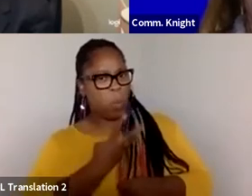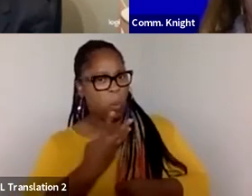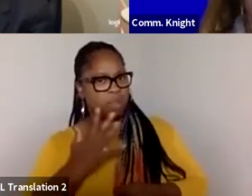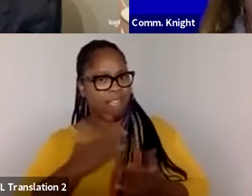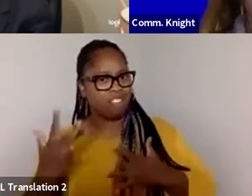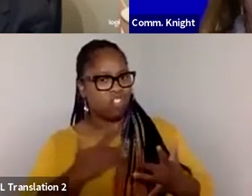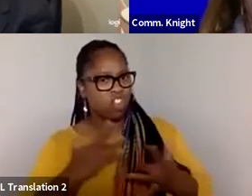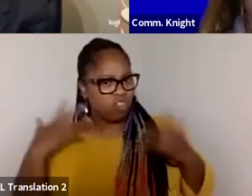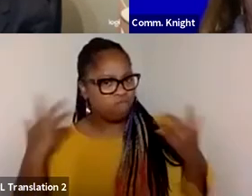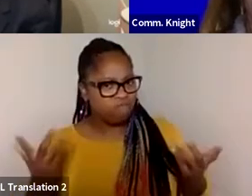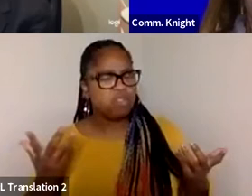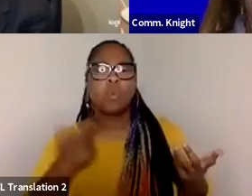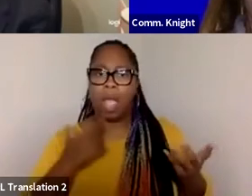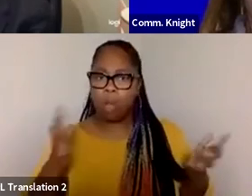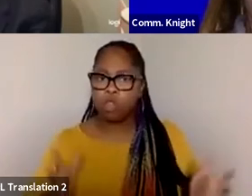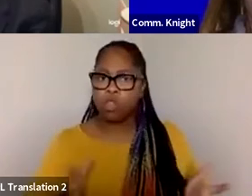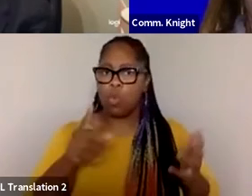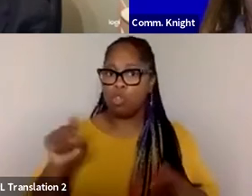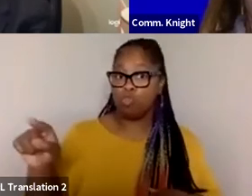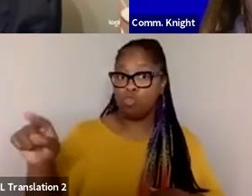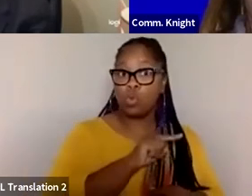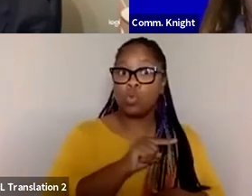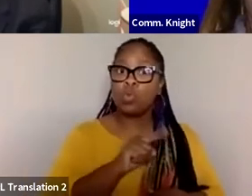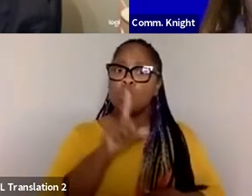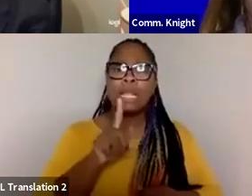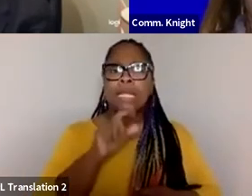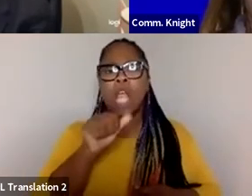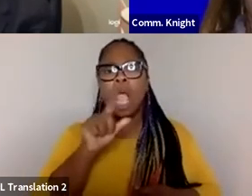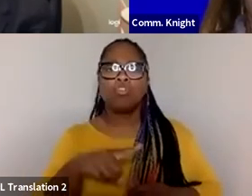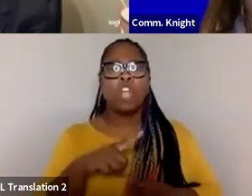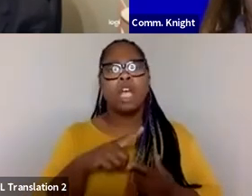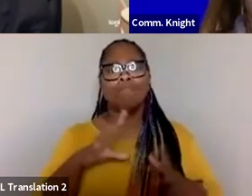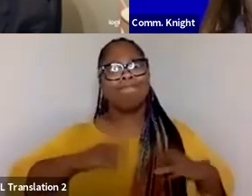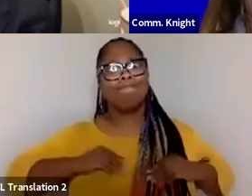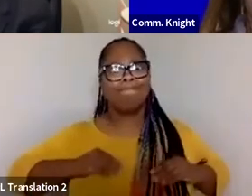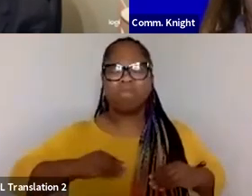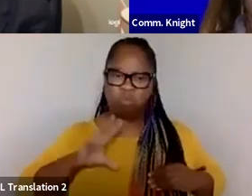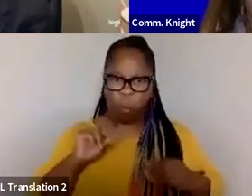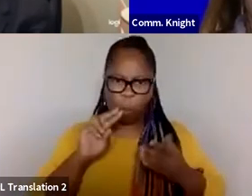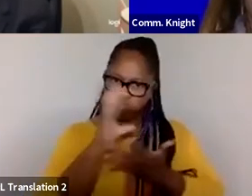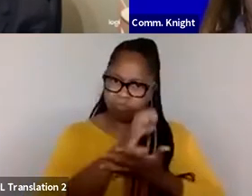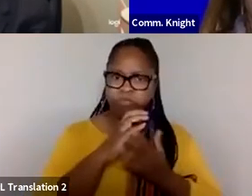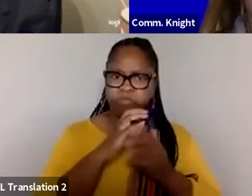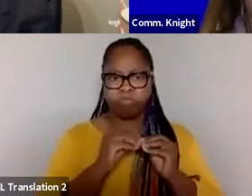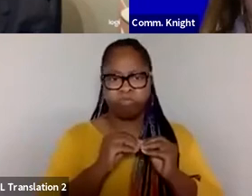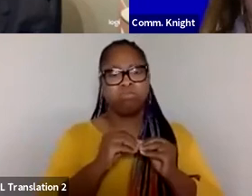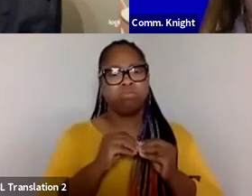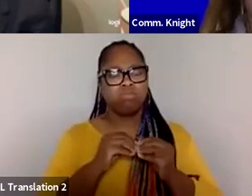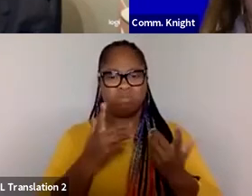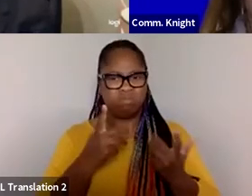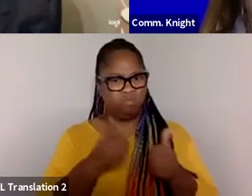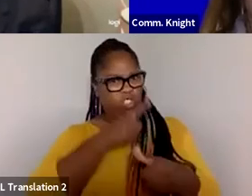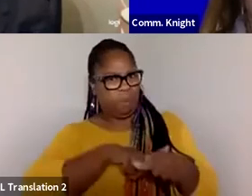concerns. So I would encourage you folks to take another look through that. I would simply say that this is without precedent,